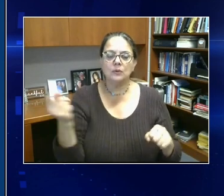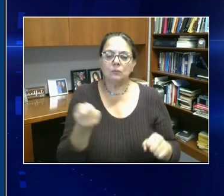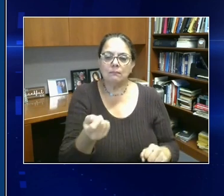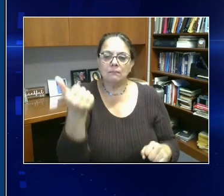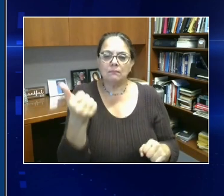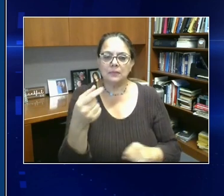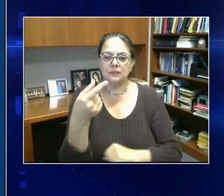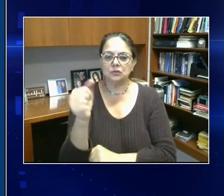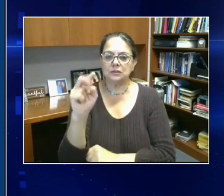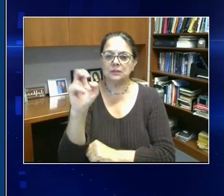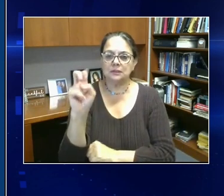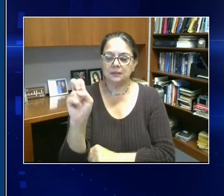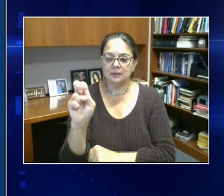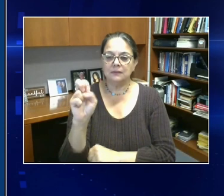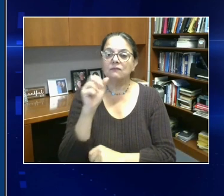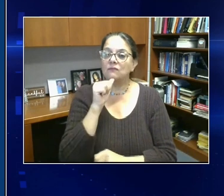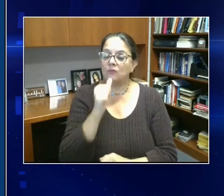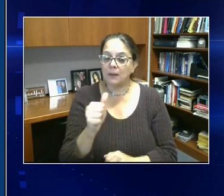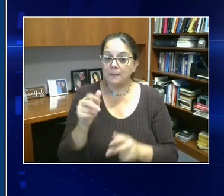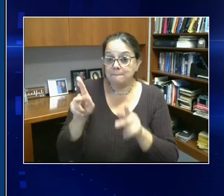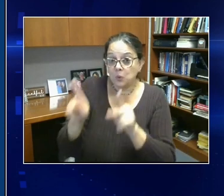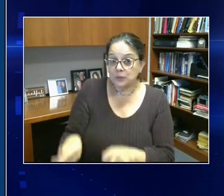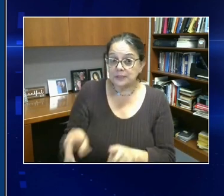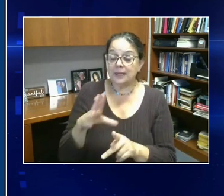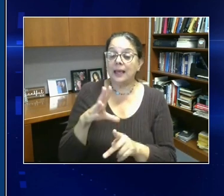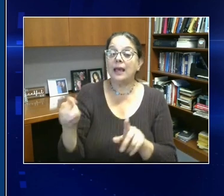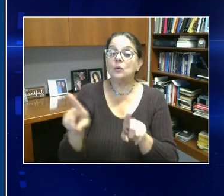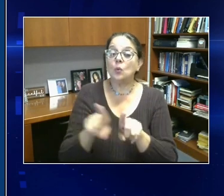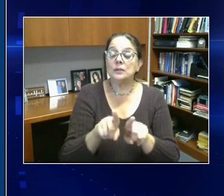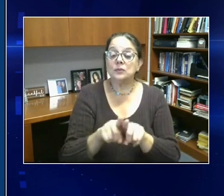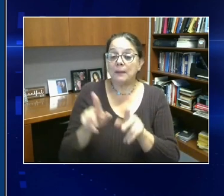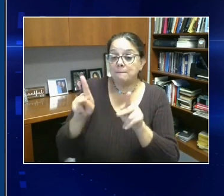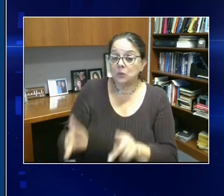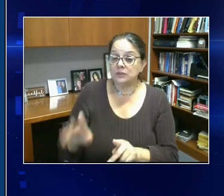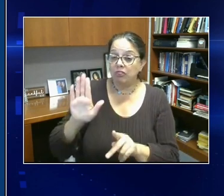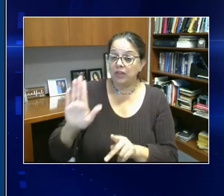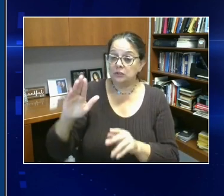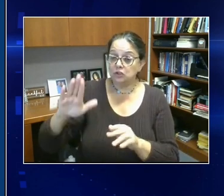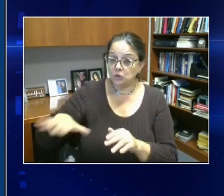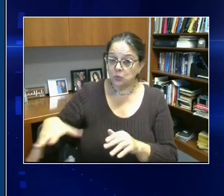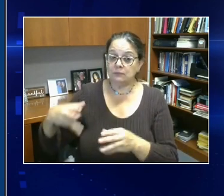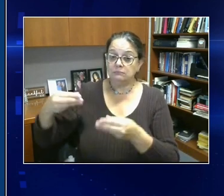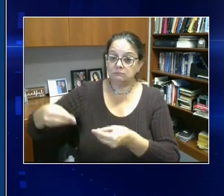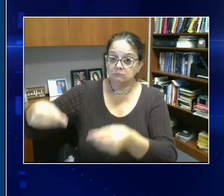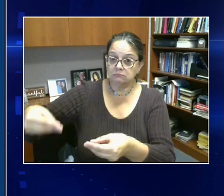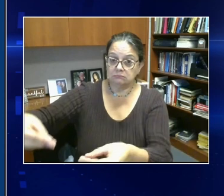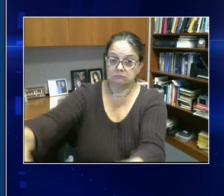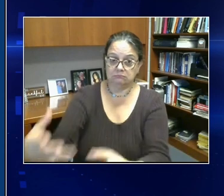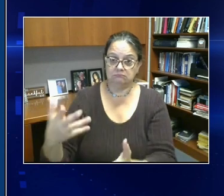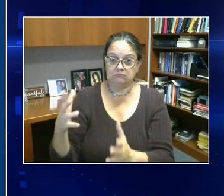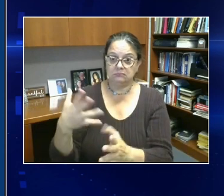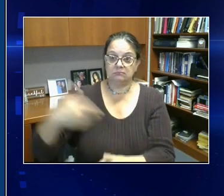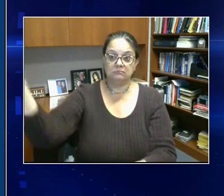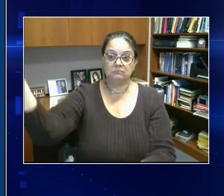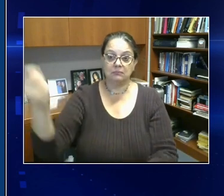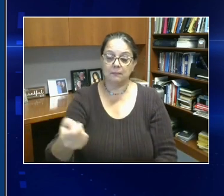With heritable human genome editing, we have the potential to remove a gene from an individual